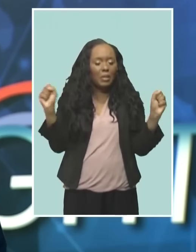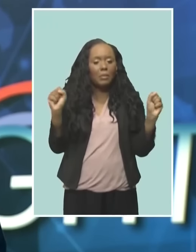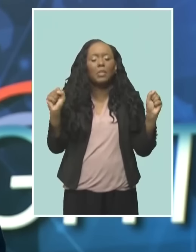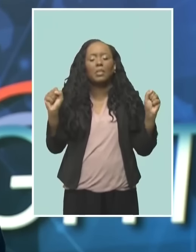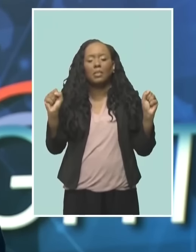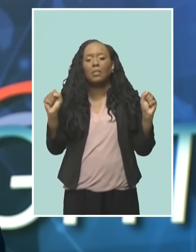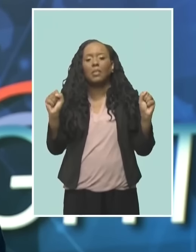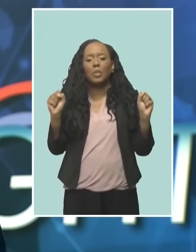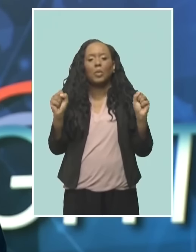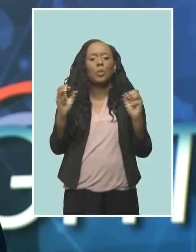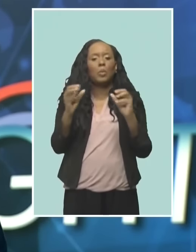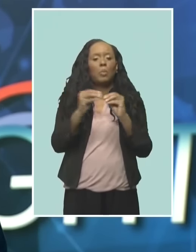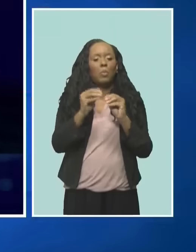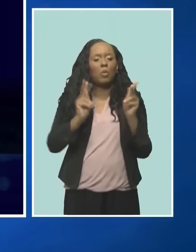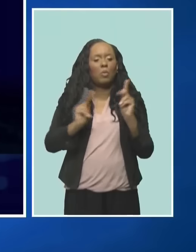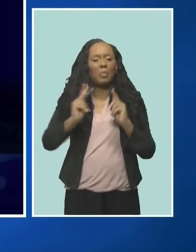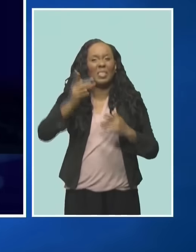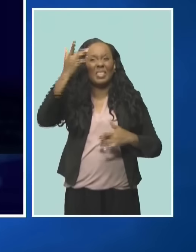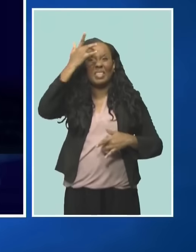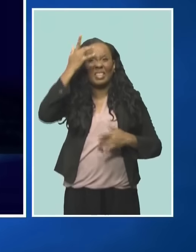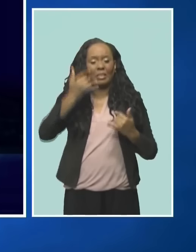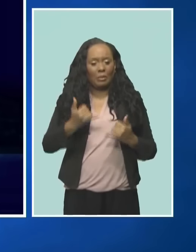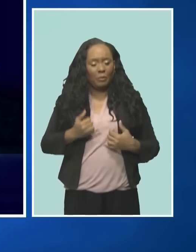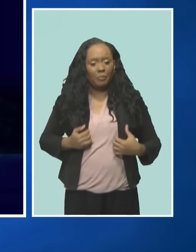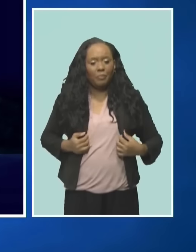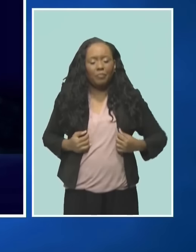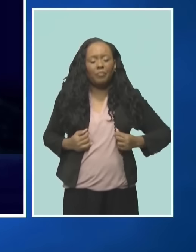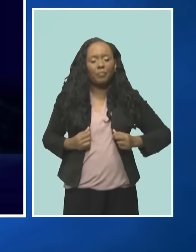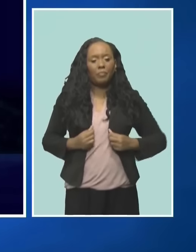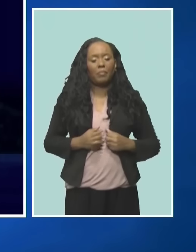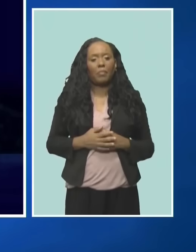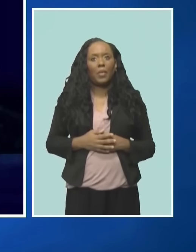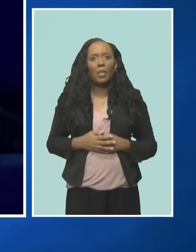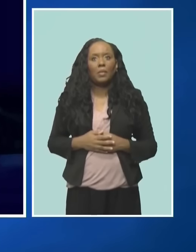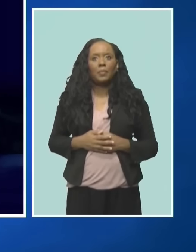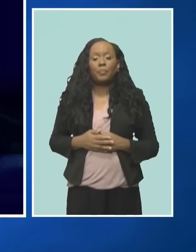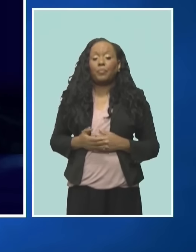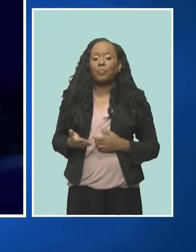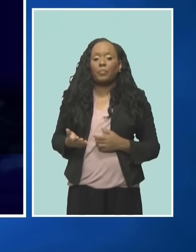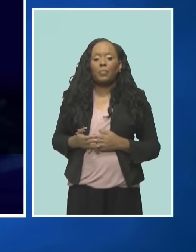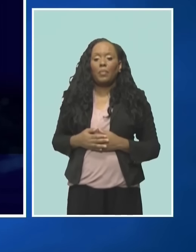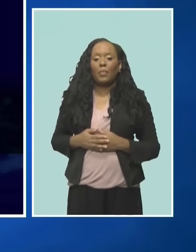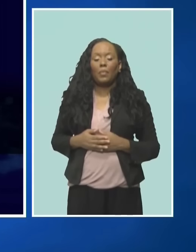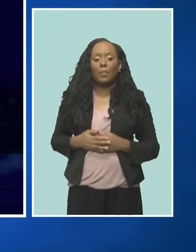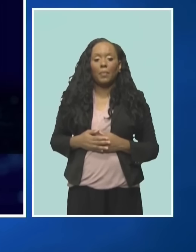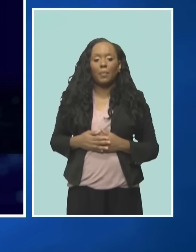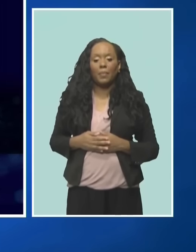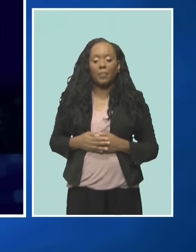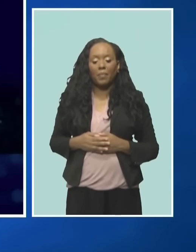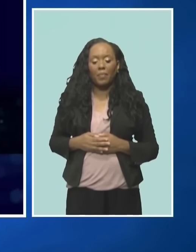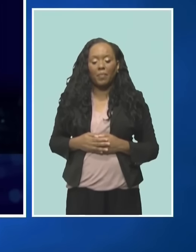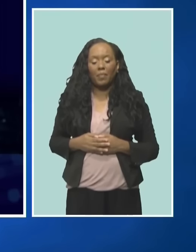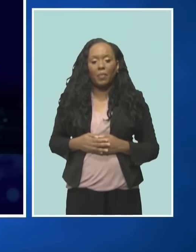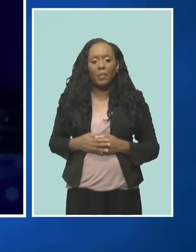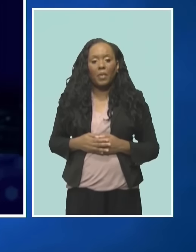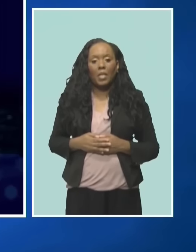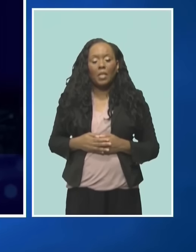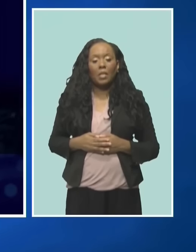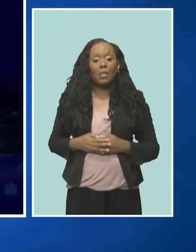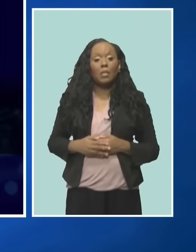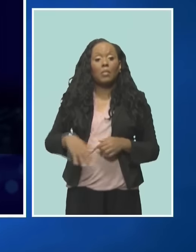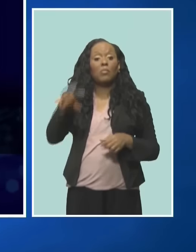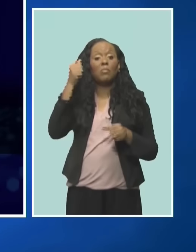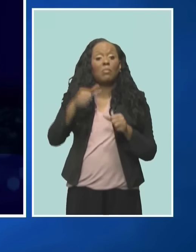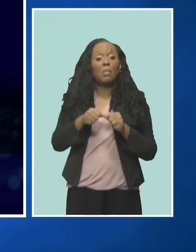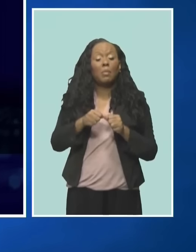celebrations. We had issues at the psychiatric hospital and the geriatric hospital, which were put into